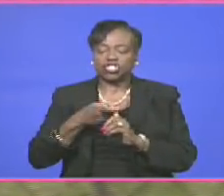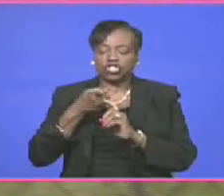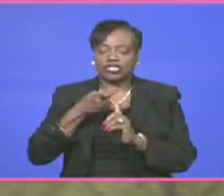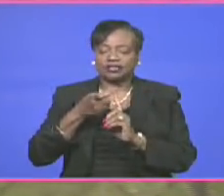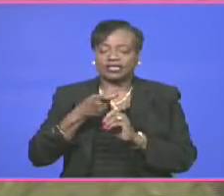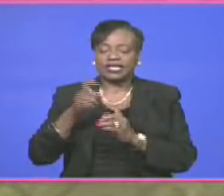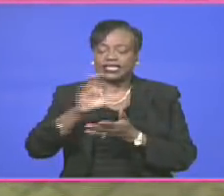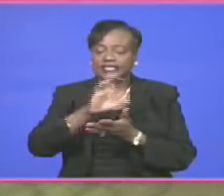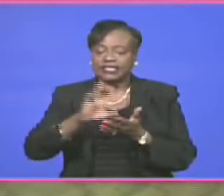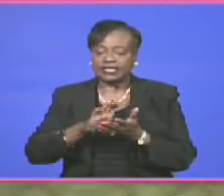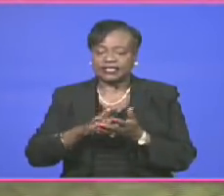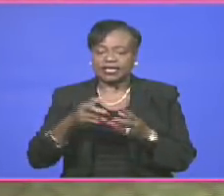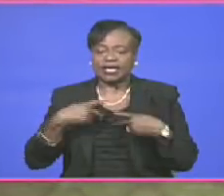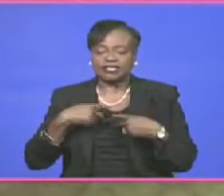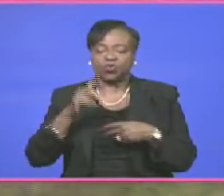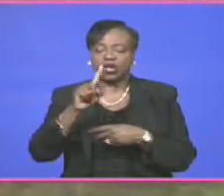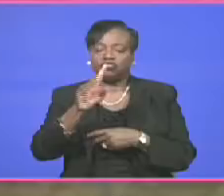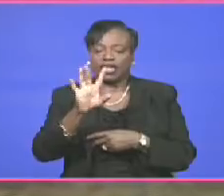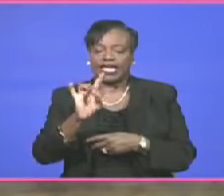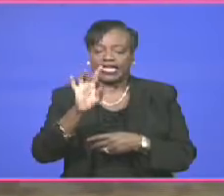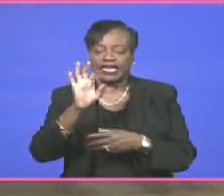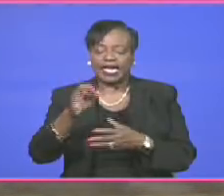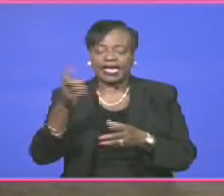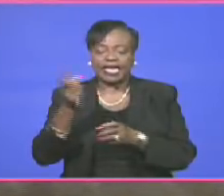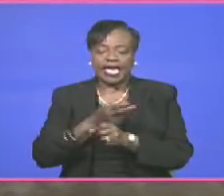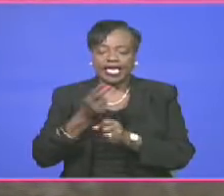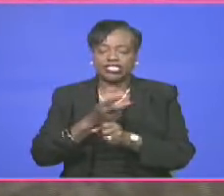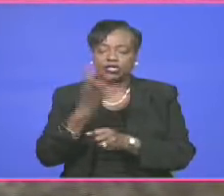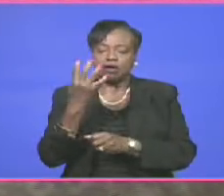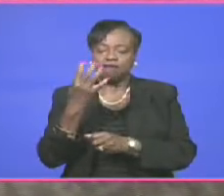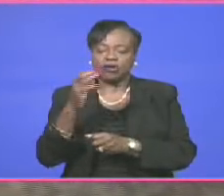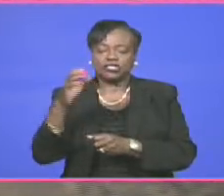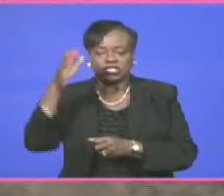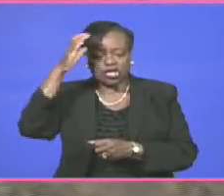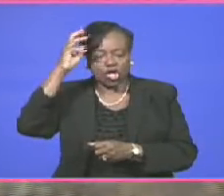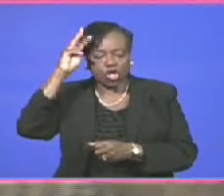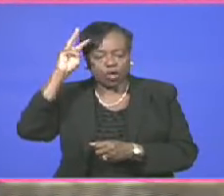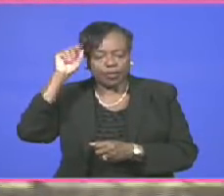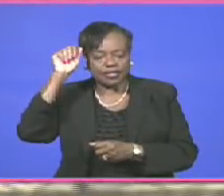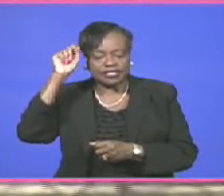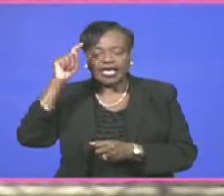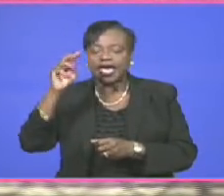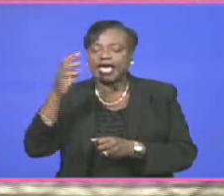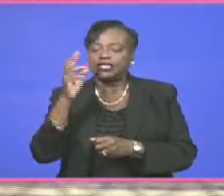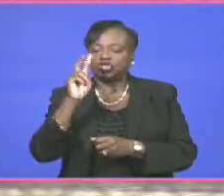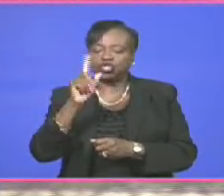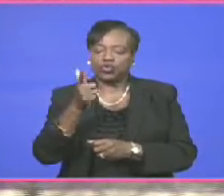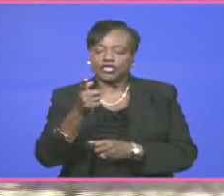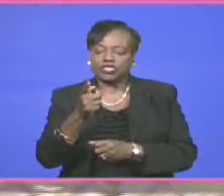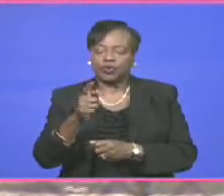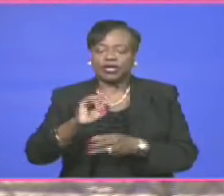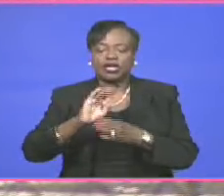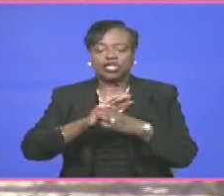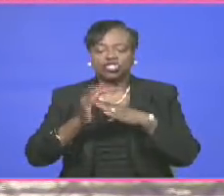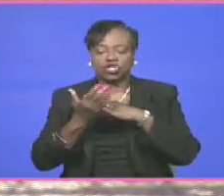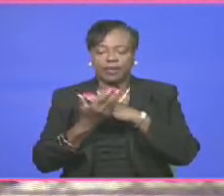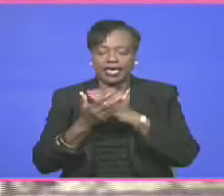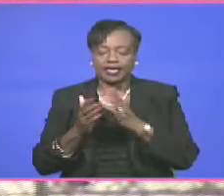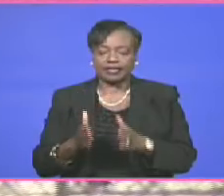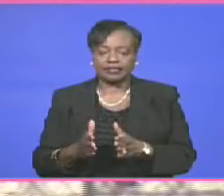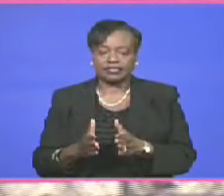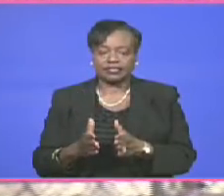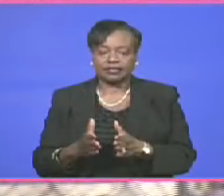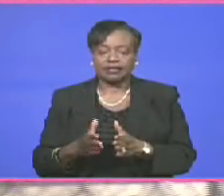migrants, 189 Haitians, 14 Cubans, and 21 Jamaicans represent the largest numbers. There are